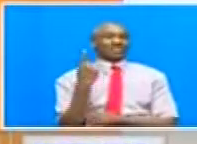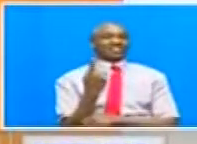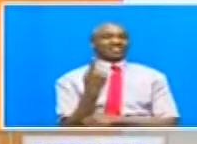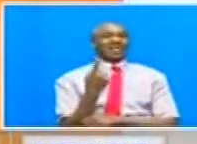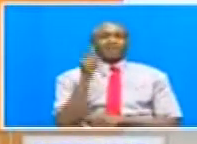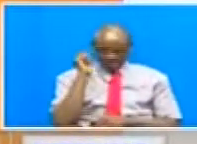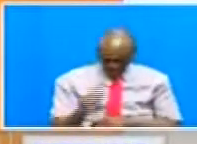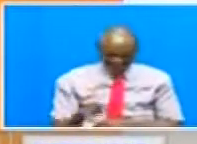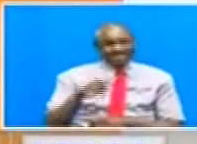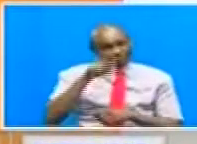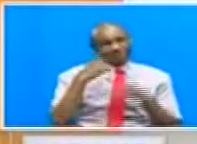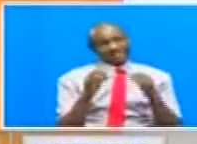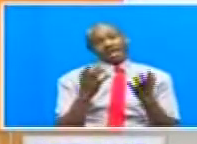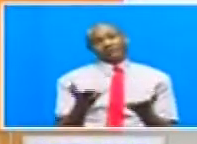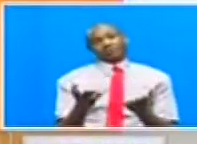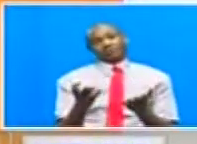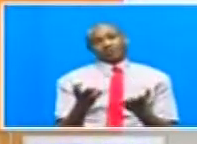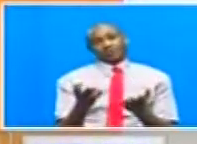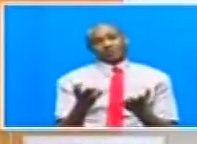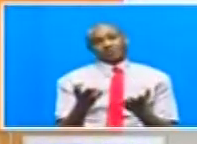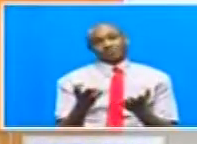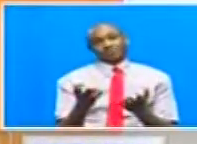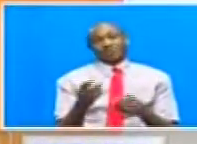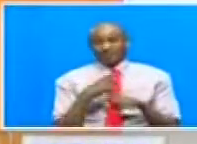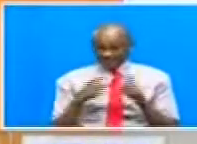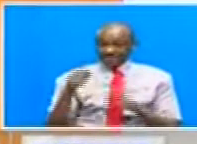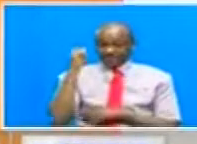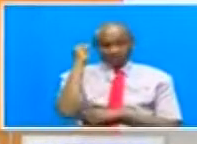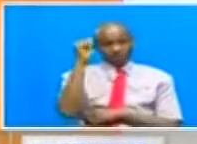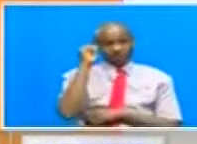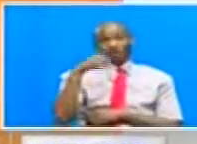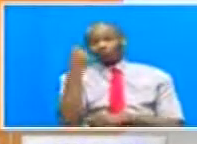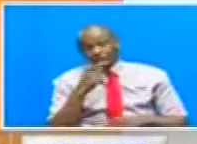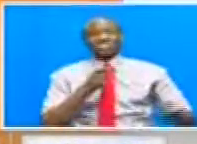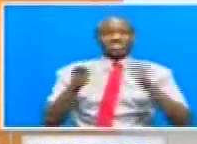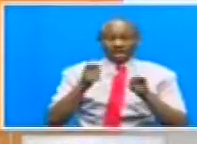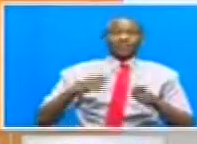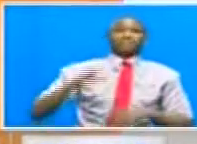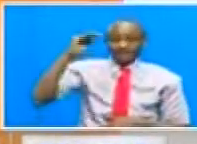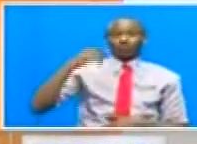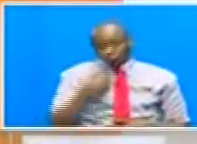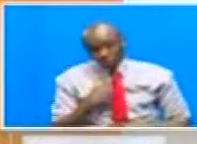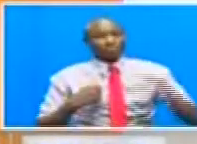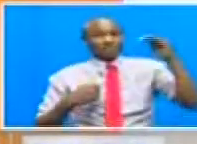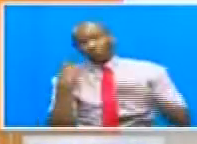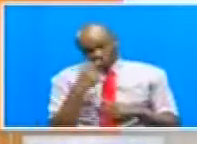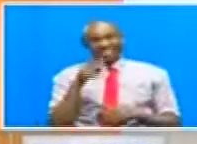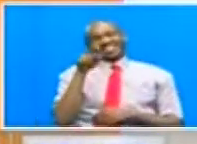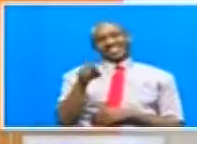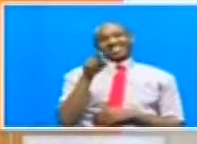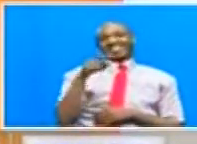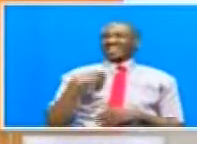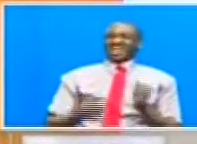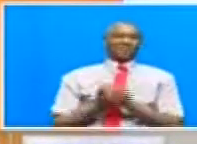be a deliberate attempt. However, the politics of who's in charge, where I think they come in, and they are not